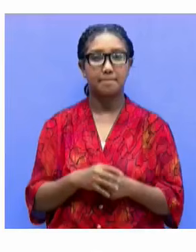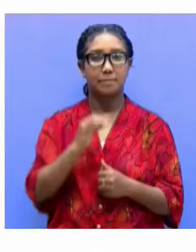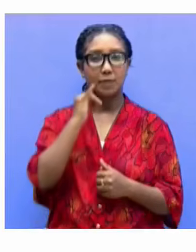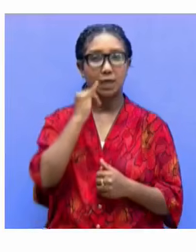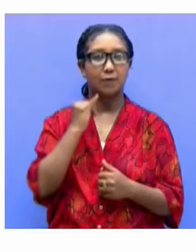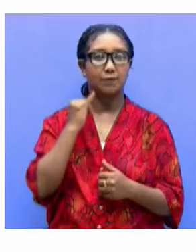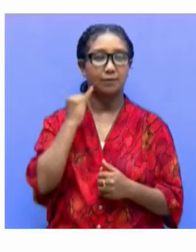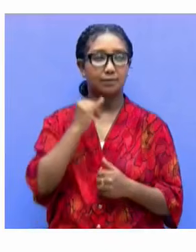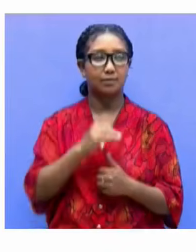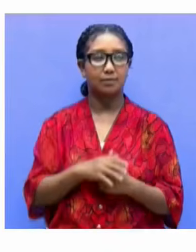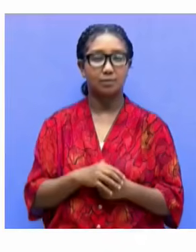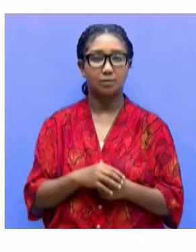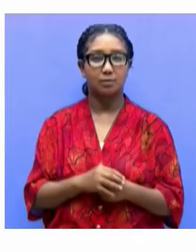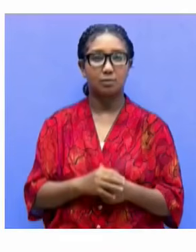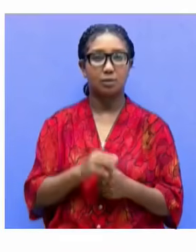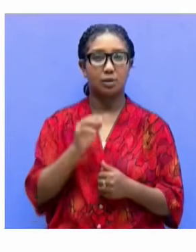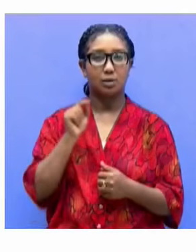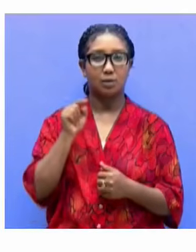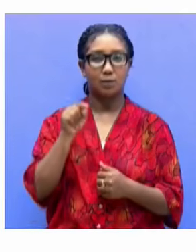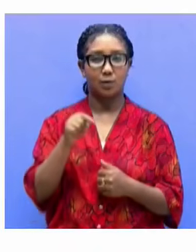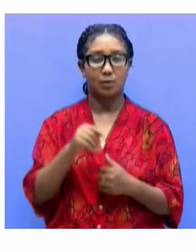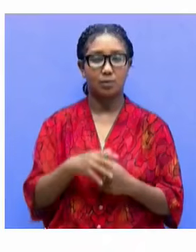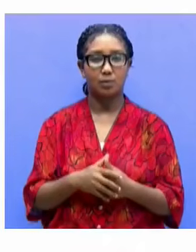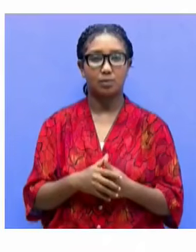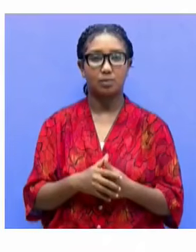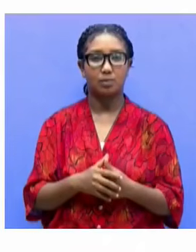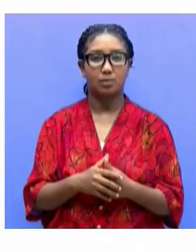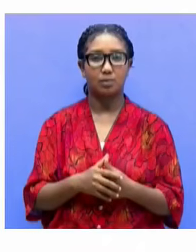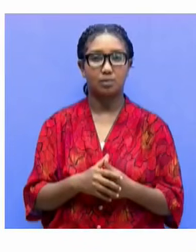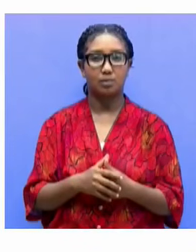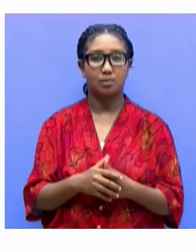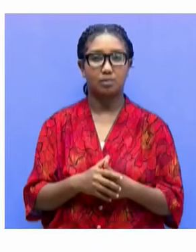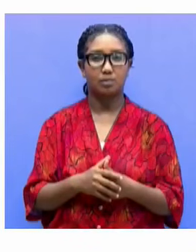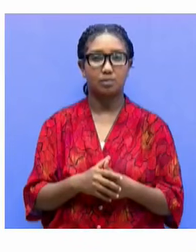if you